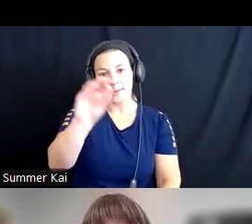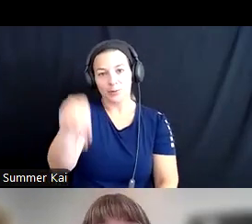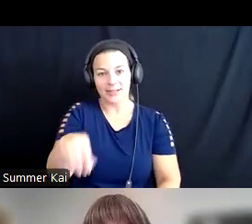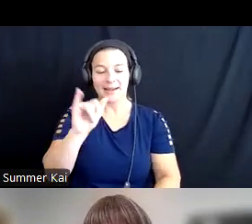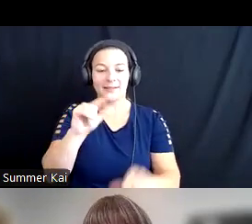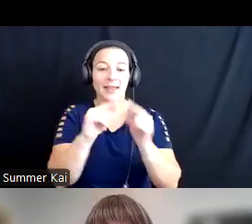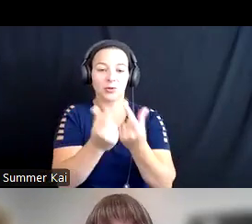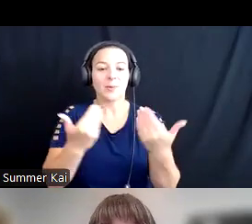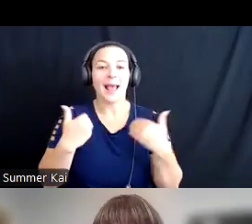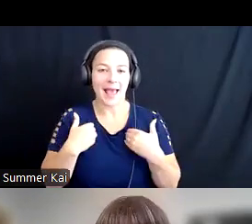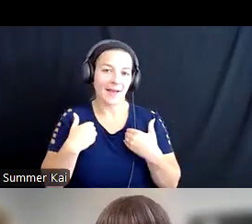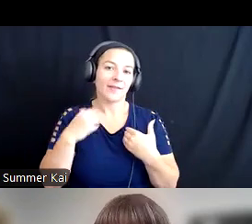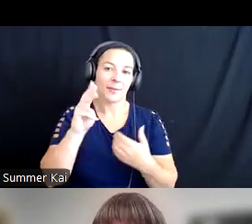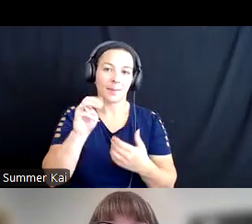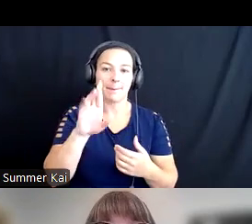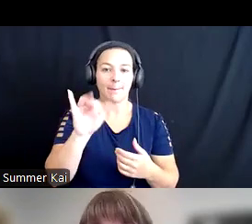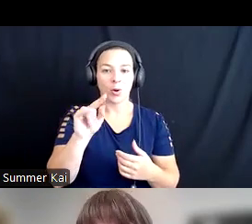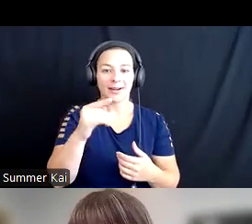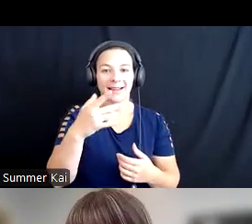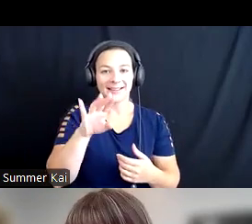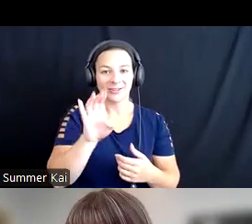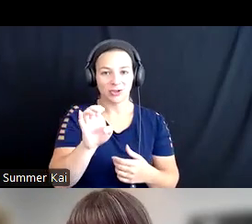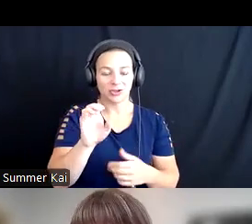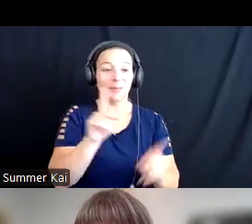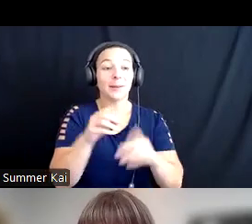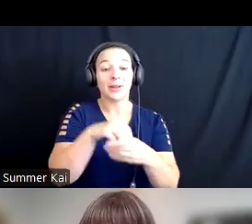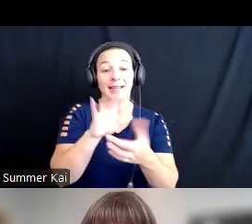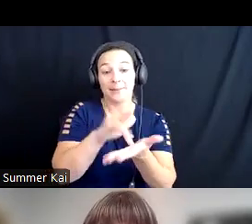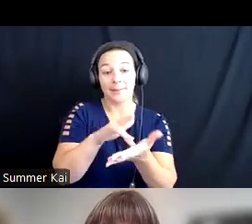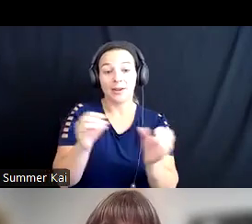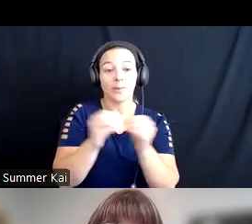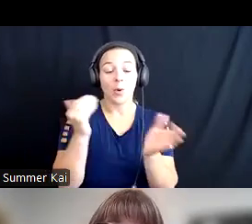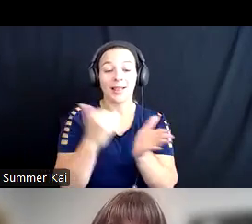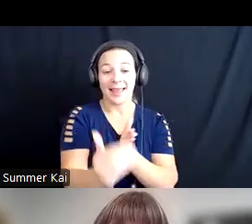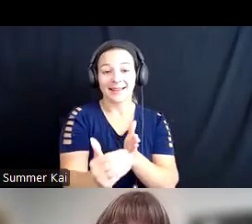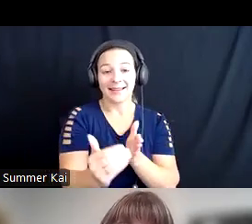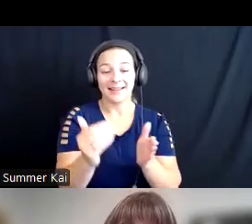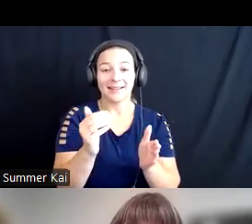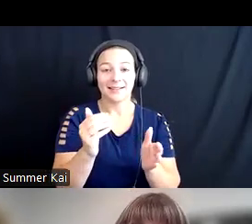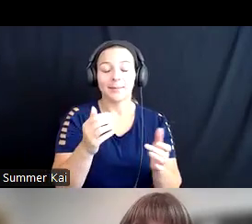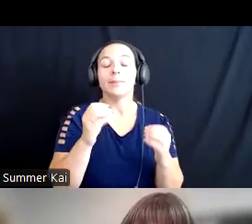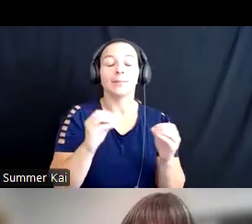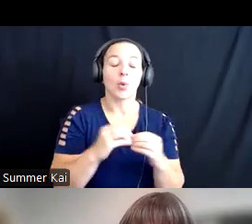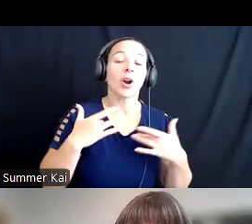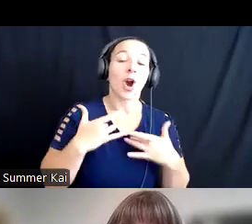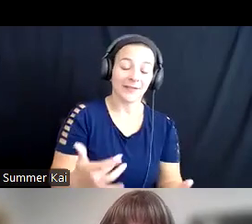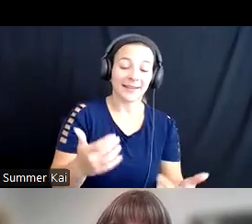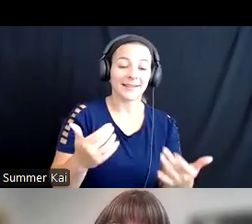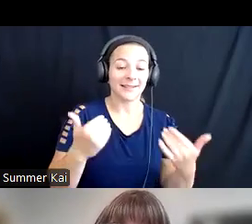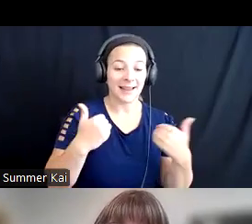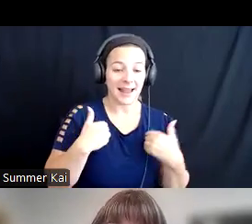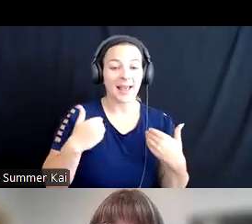mortgage. People in the middle are more likely to have a mortgage than those owners who are lower income,